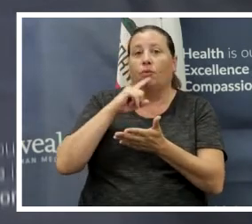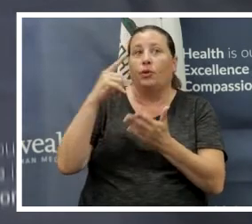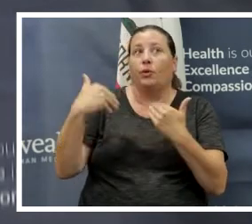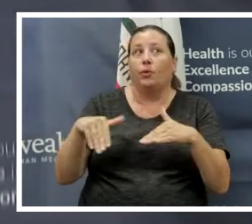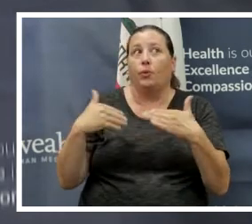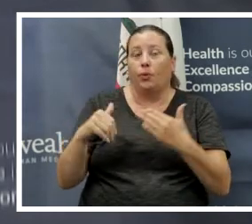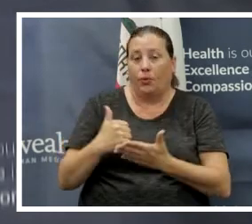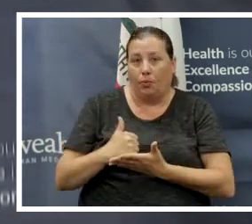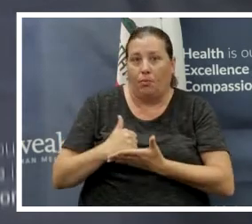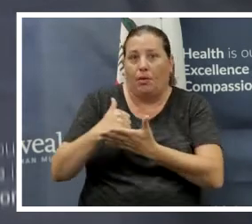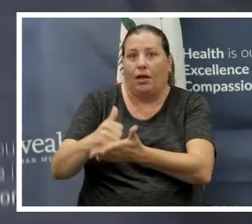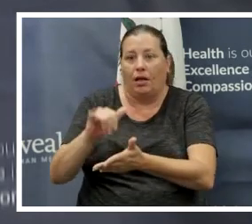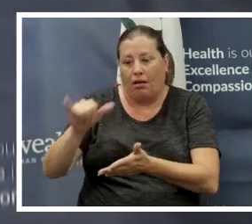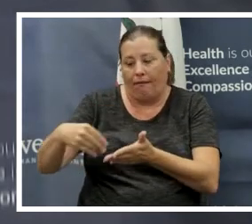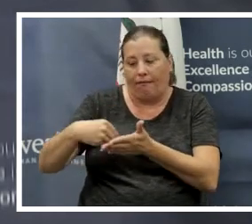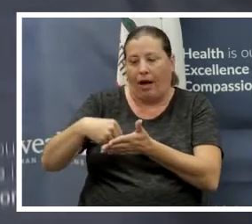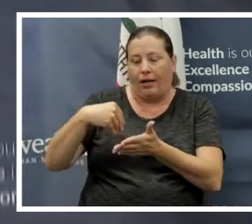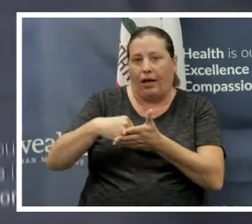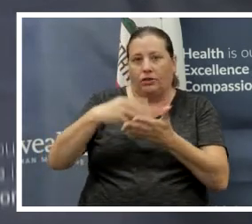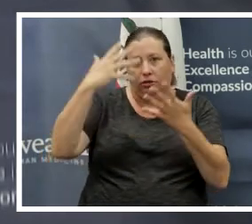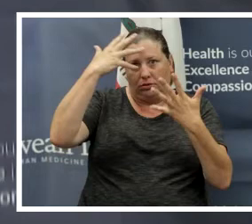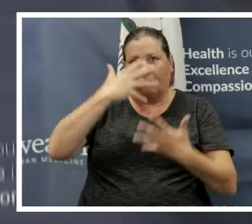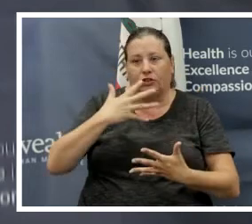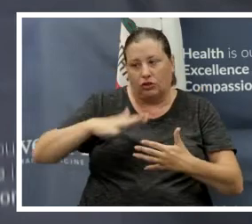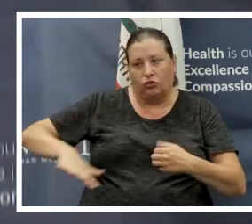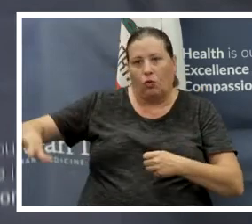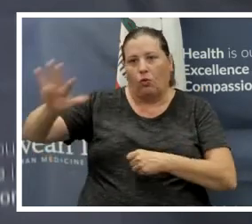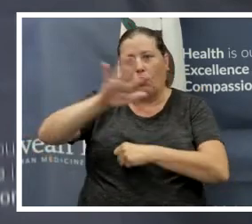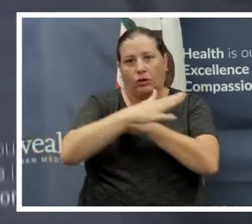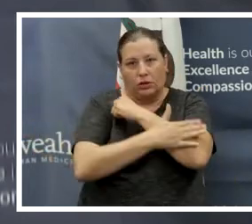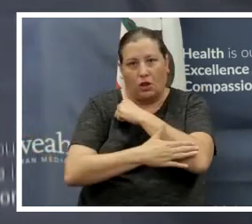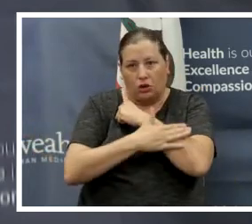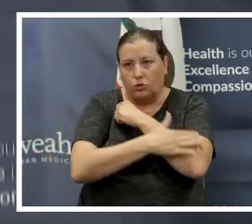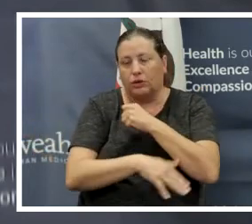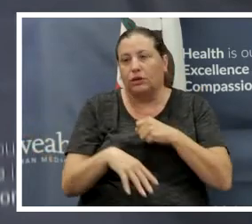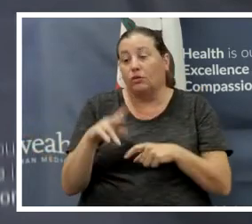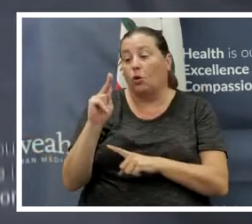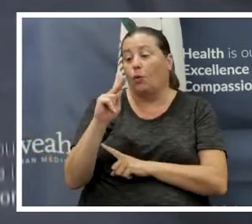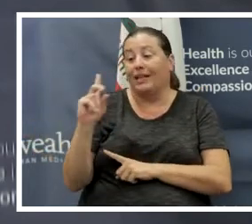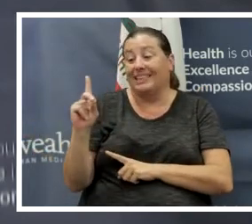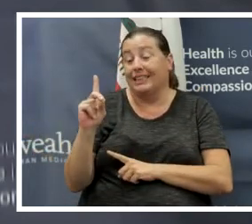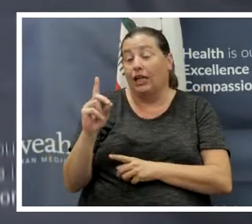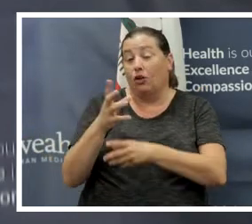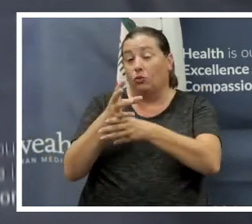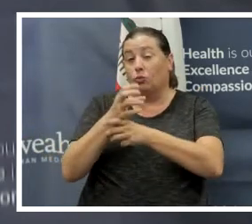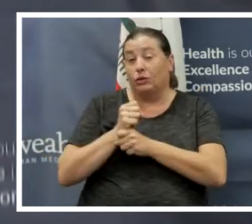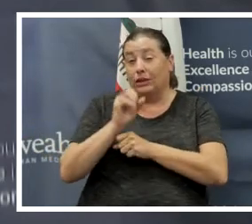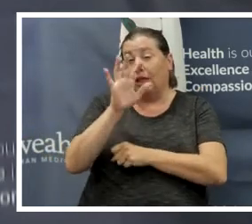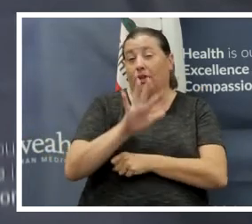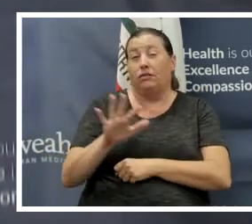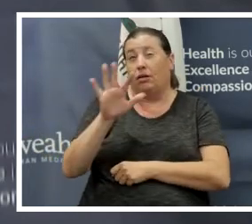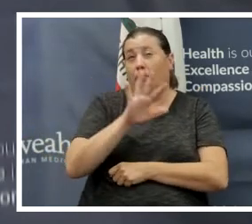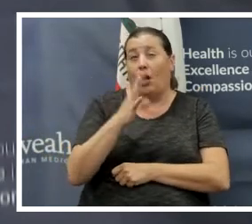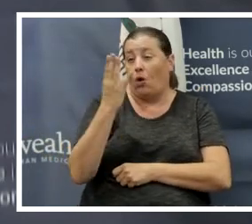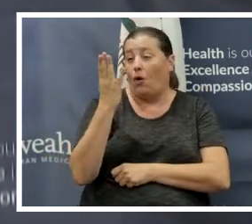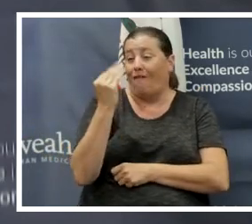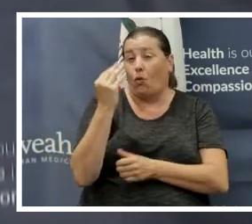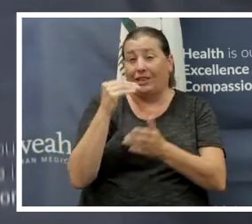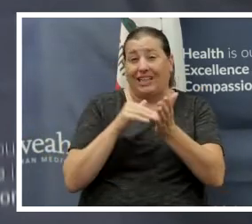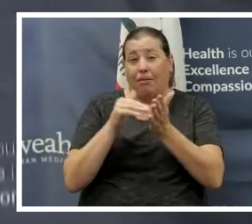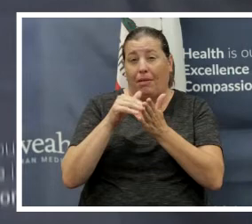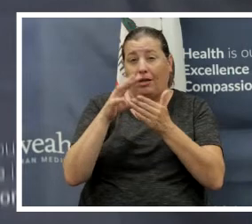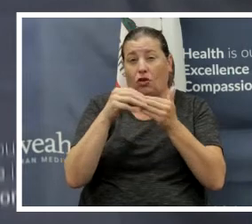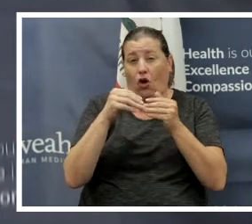devastation across the country. So Kaweah Delta received about $14 million in CARES Act